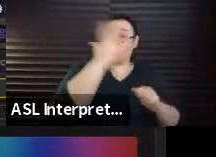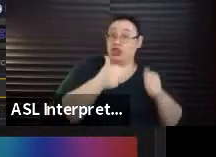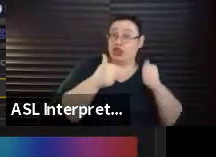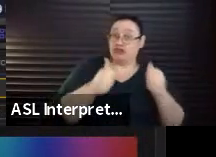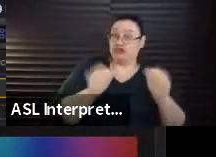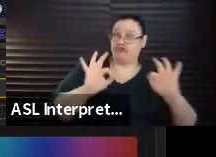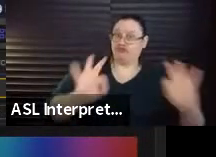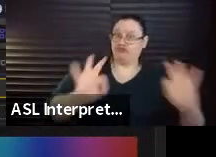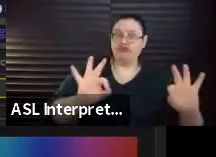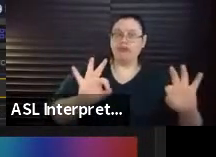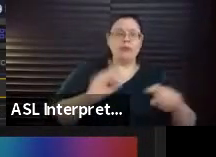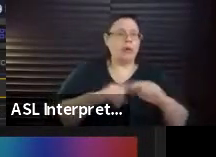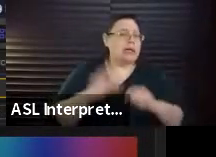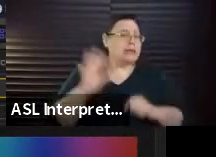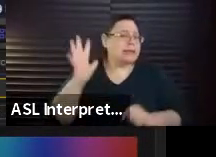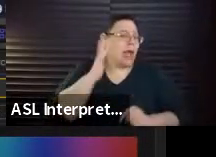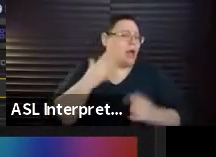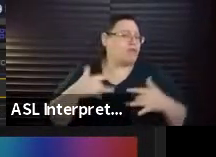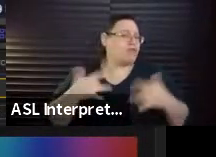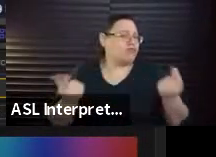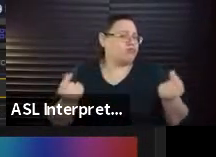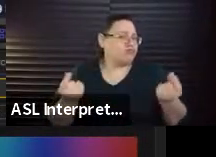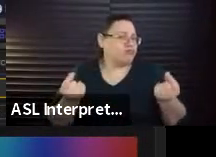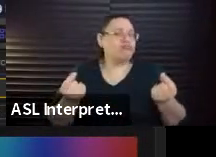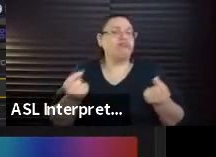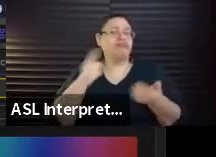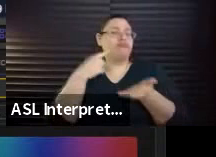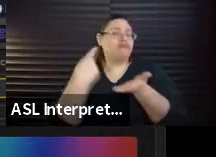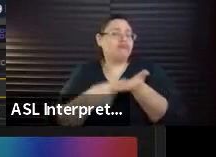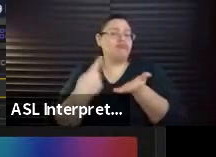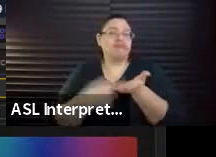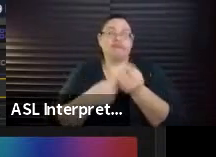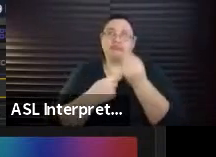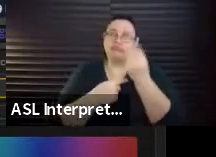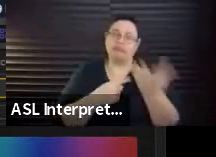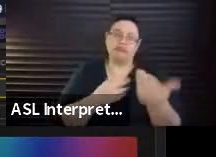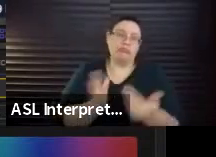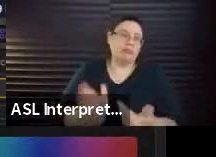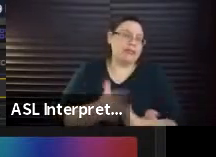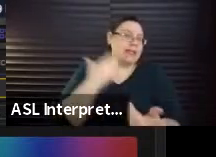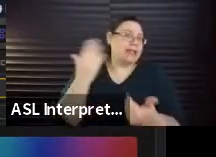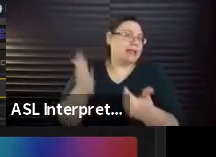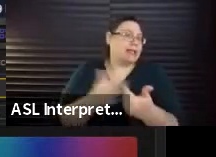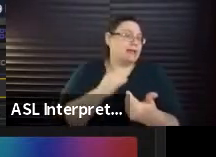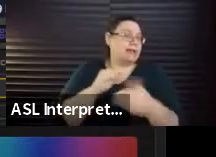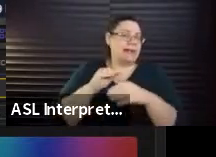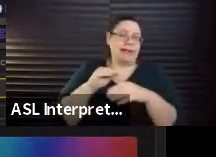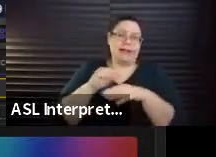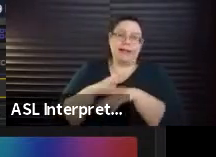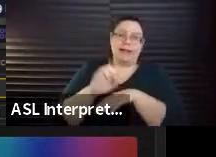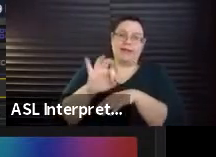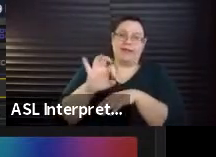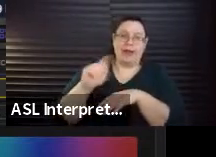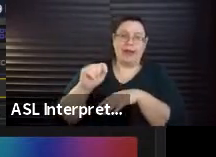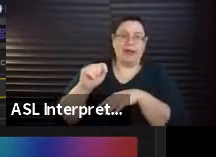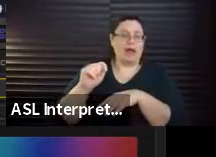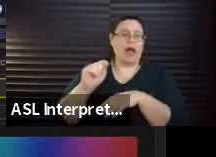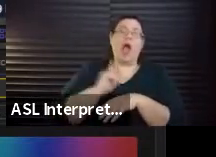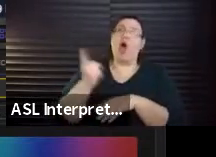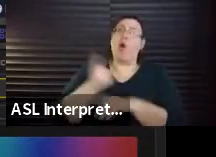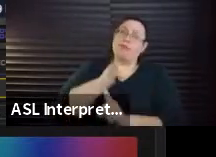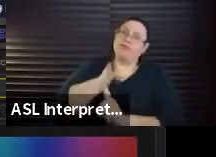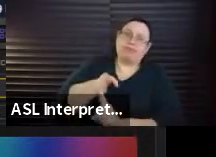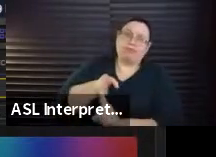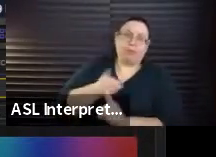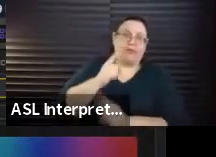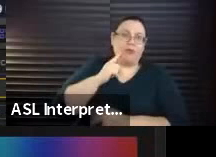also sounds really good. So we're going to talk about a really easy sort of effect that Final Cut has. That's my go-to for all my self-tapes to